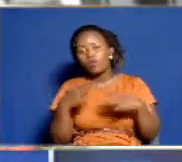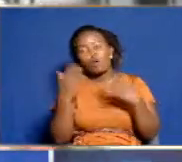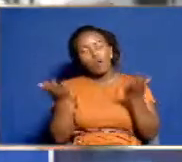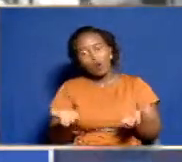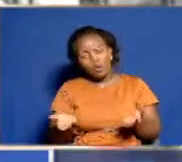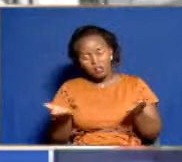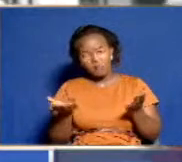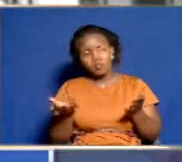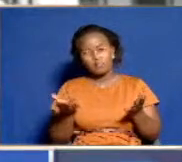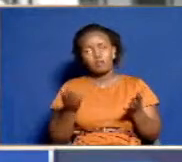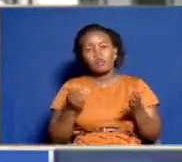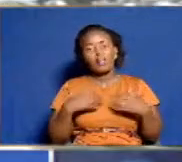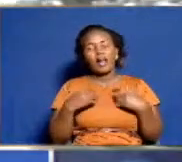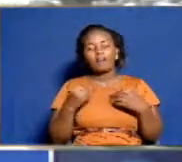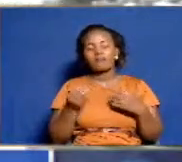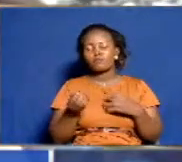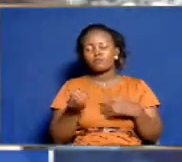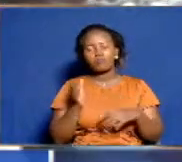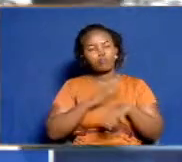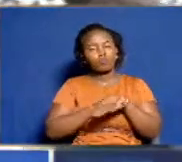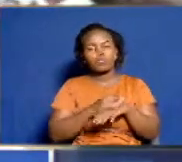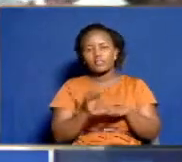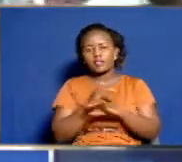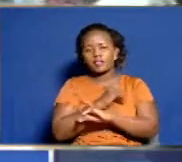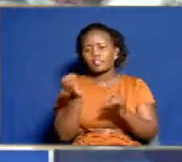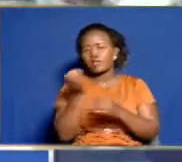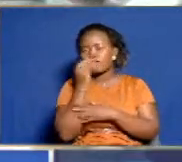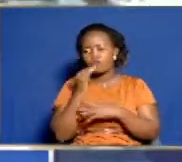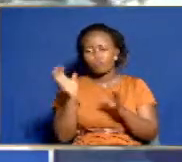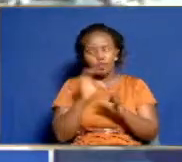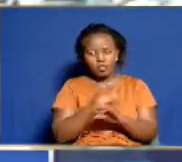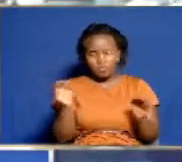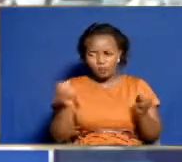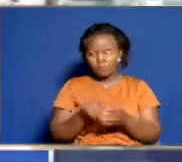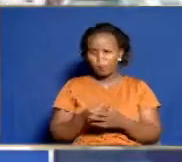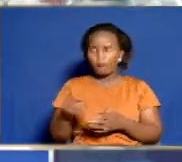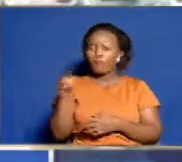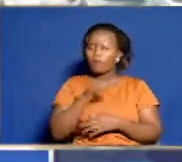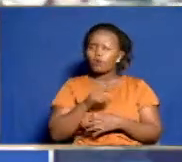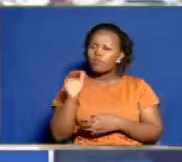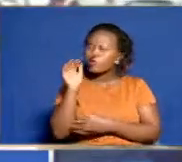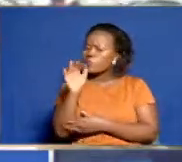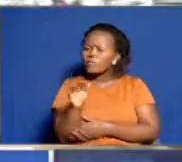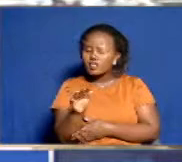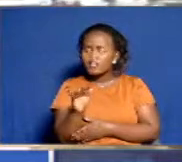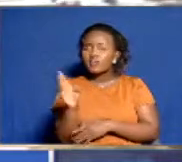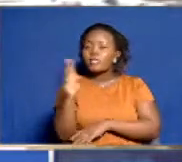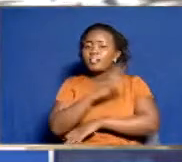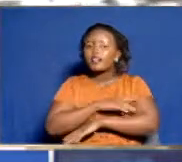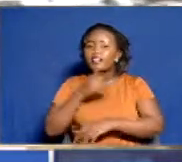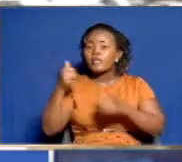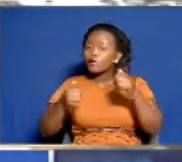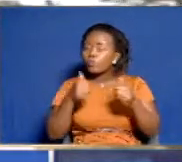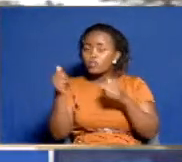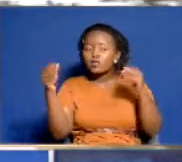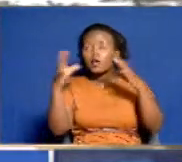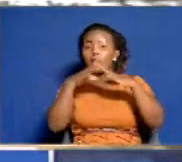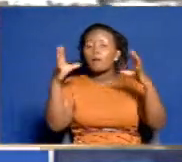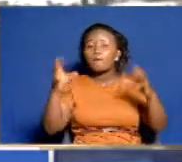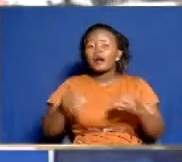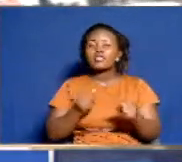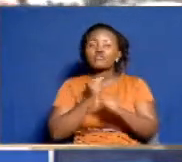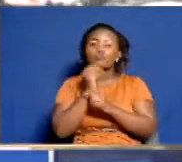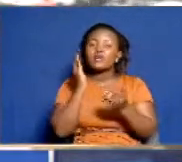trading to the full capacity. Tunauliza, je, ni siku gani budget itasomwa tusikie tumeangushiwa vitu badala ya